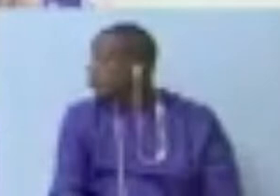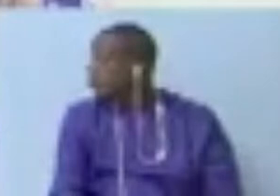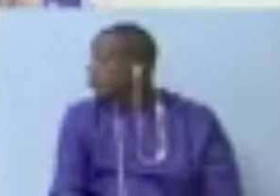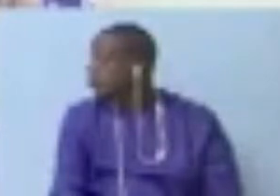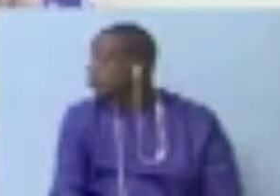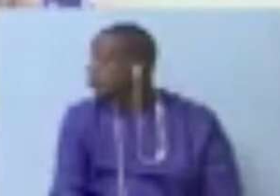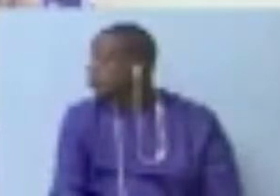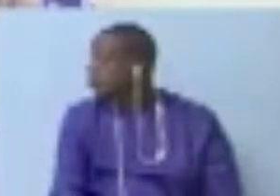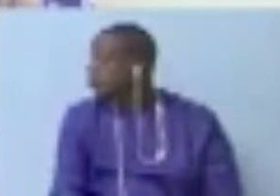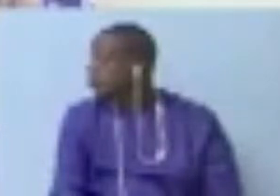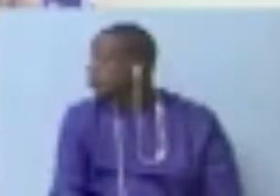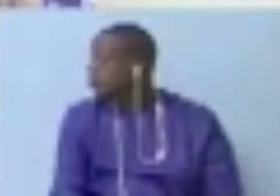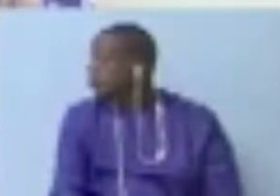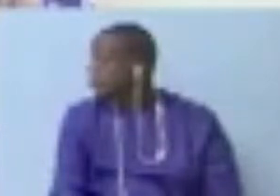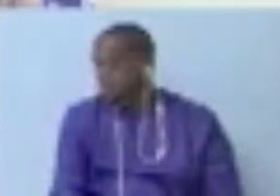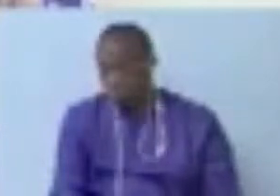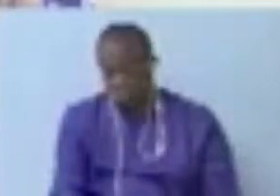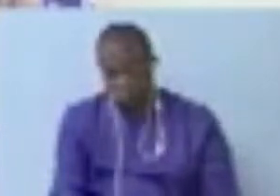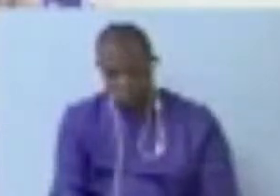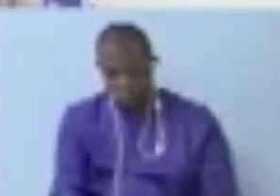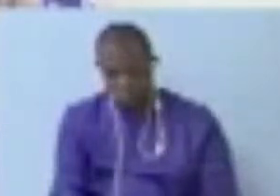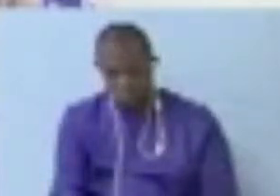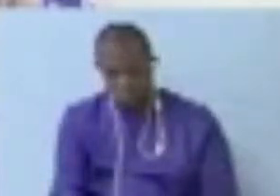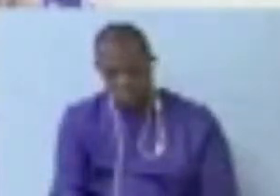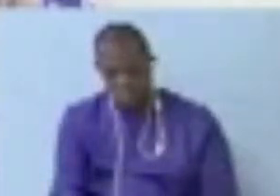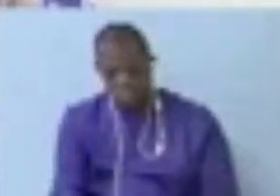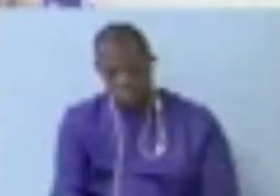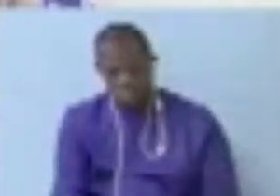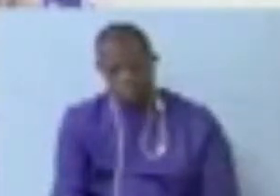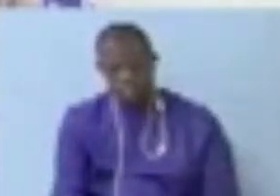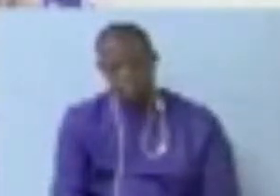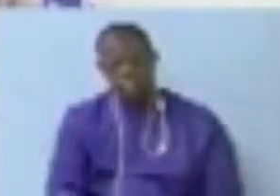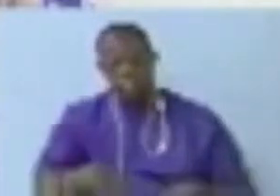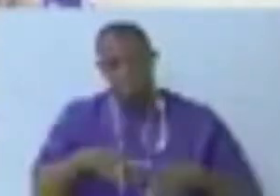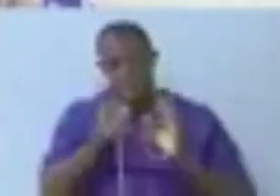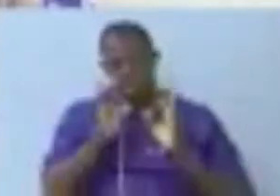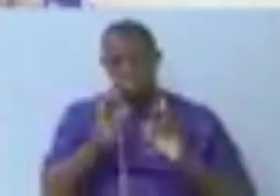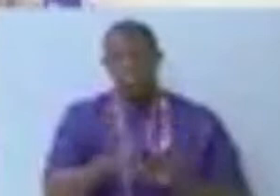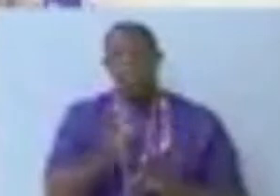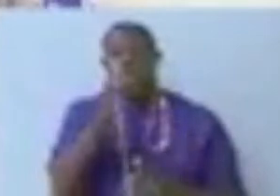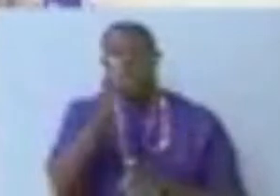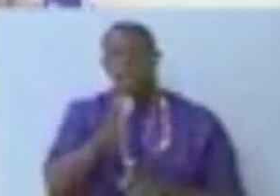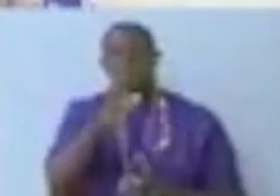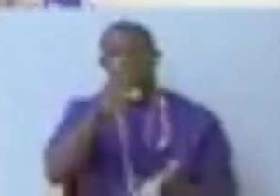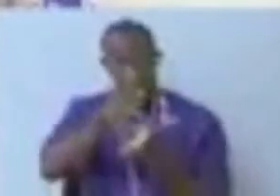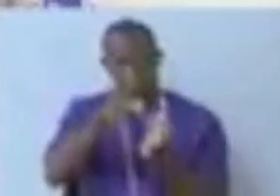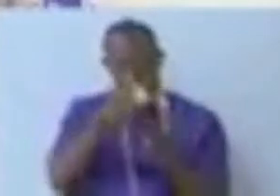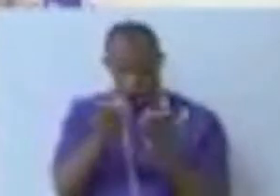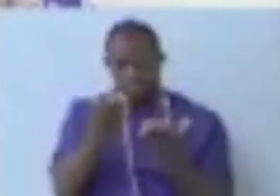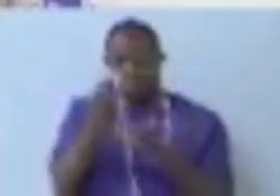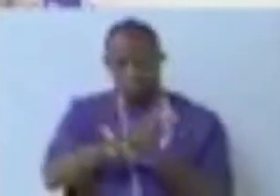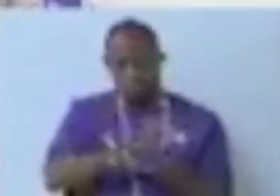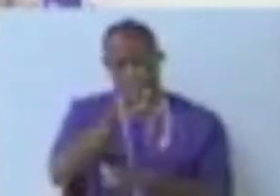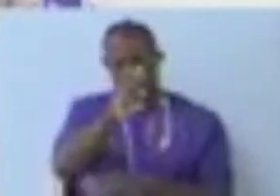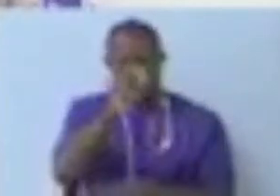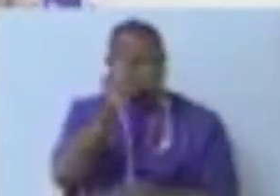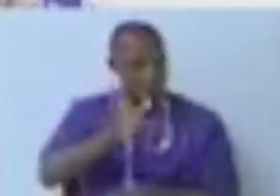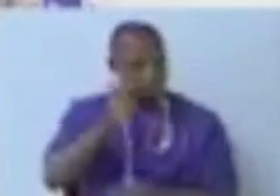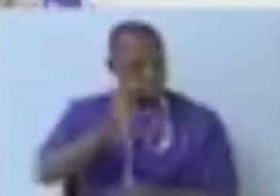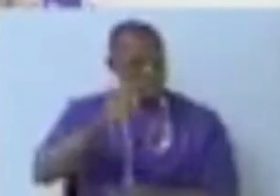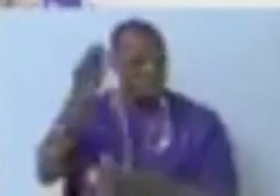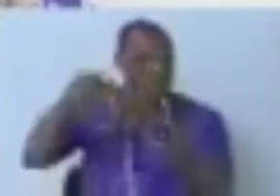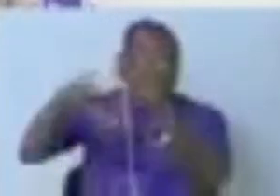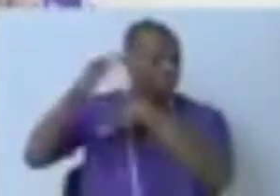I take it that that is the right passport, correct? That was the passport you were using at that